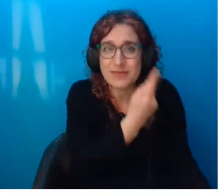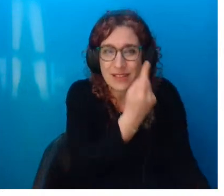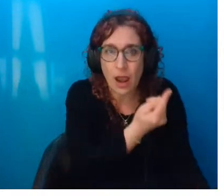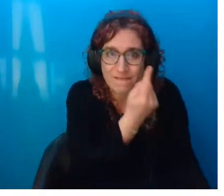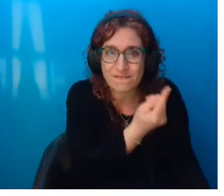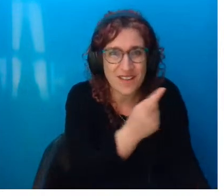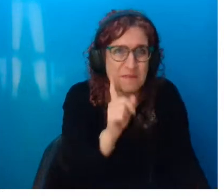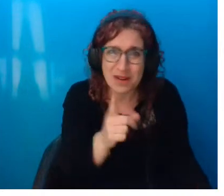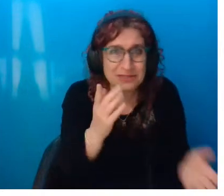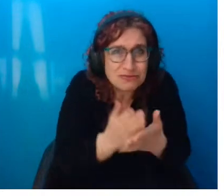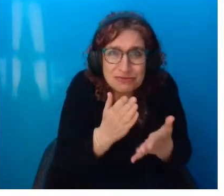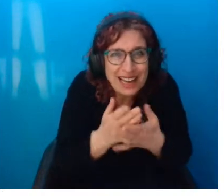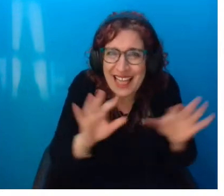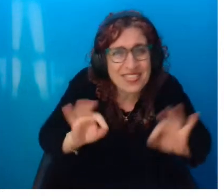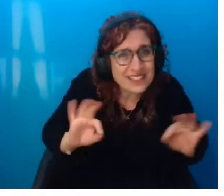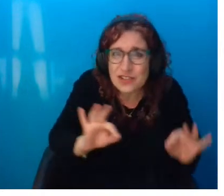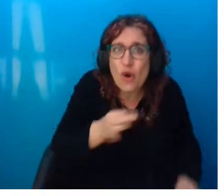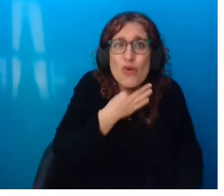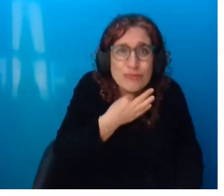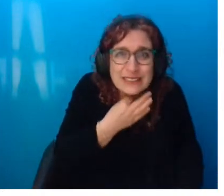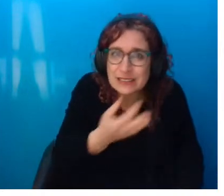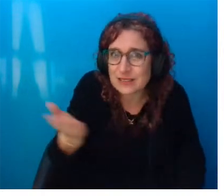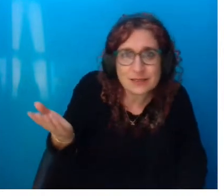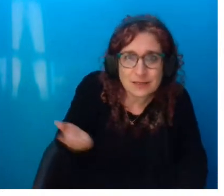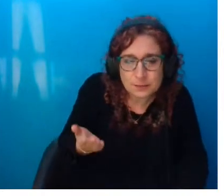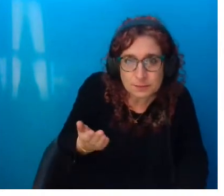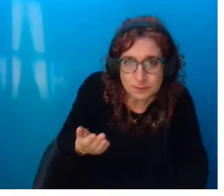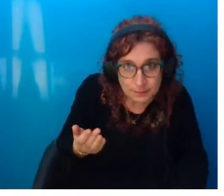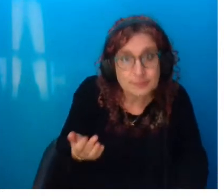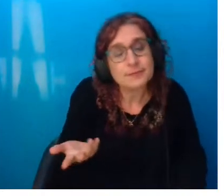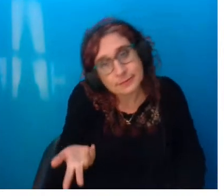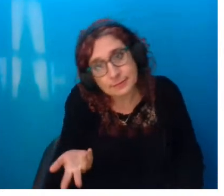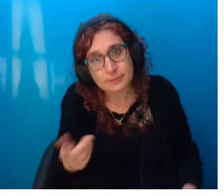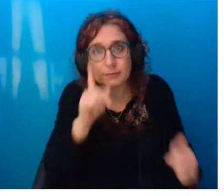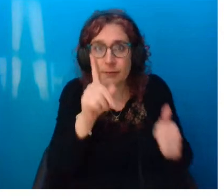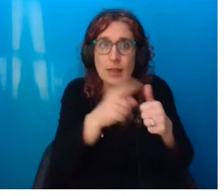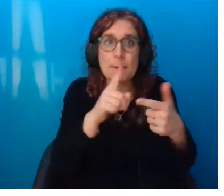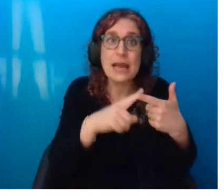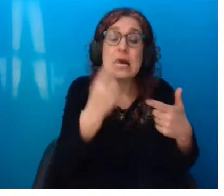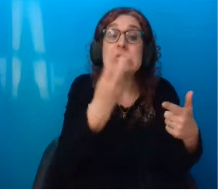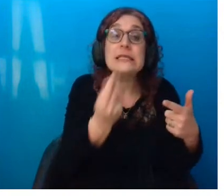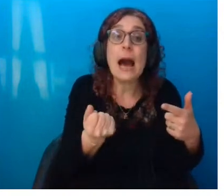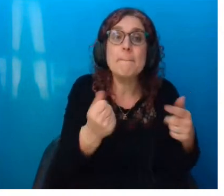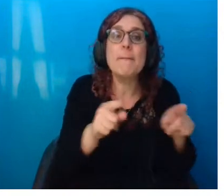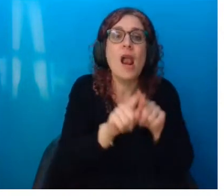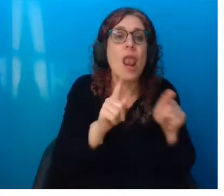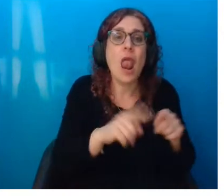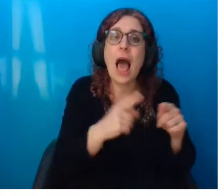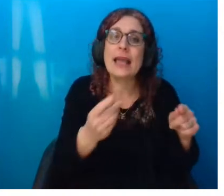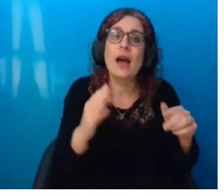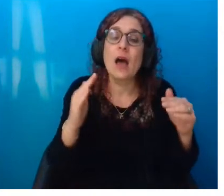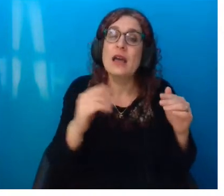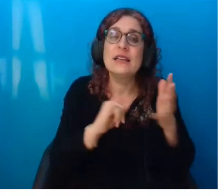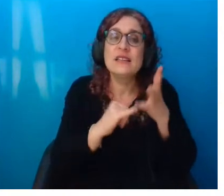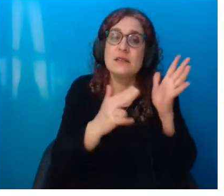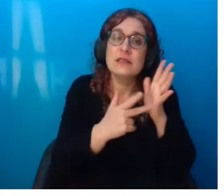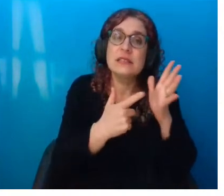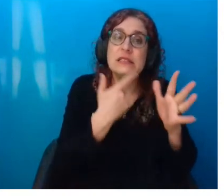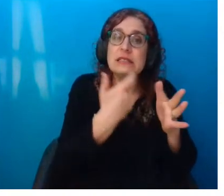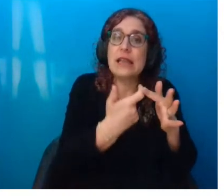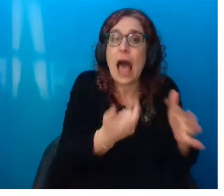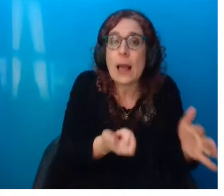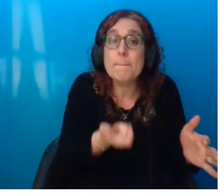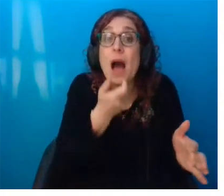risk of contamination is low. Whereas in other foods, such as snack bars, the risk of contamination is really high. And you can imagine in a factory